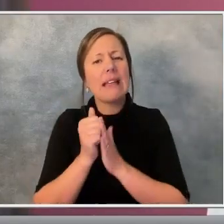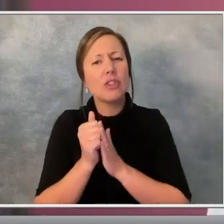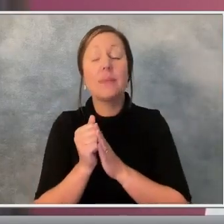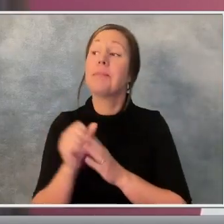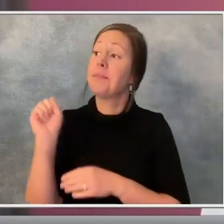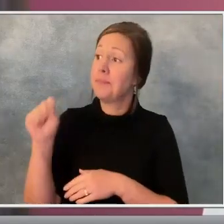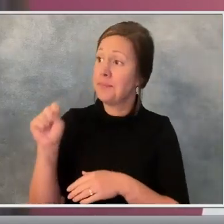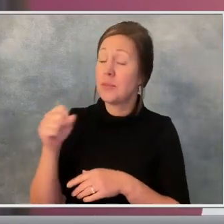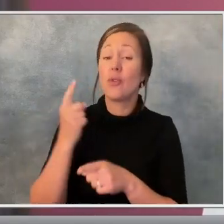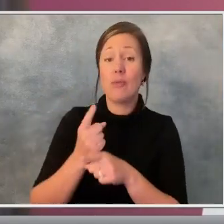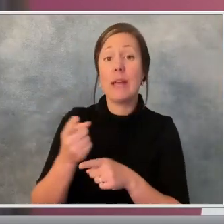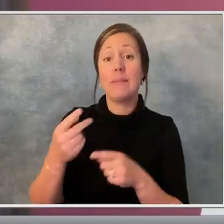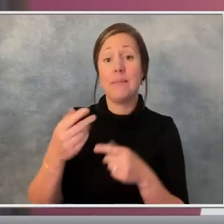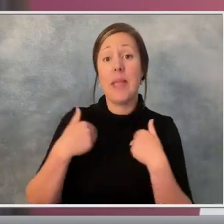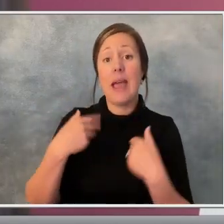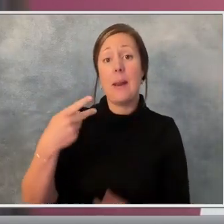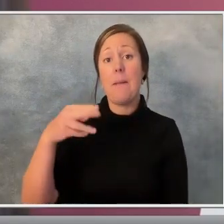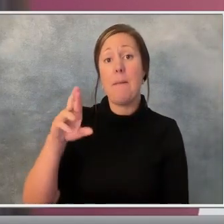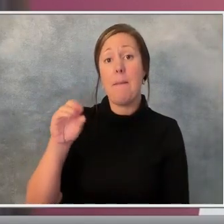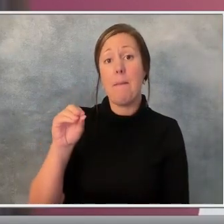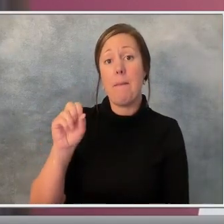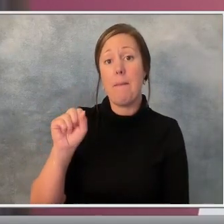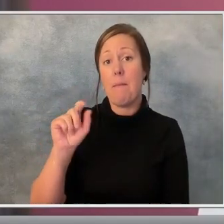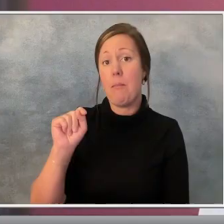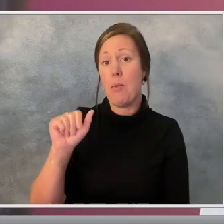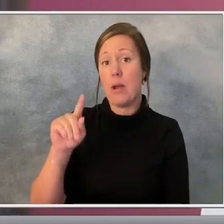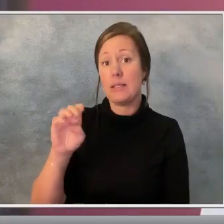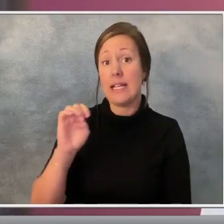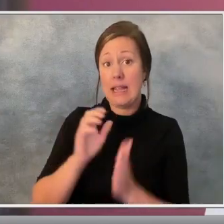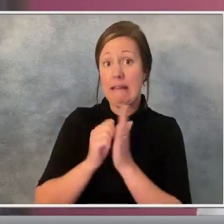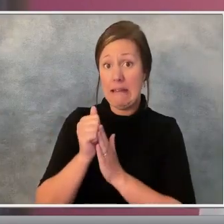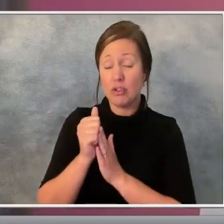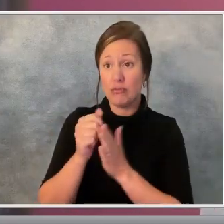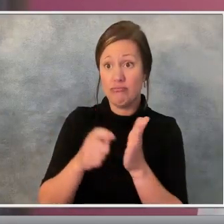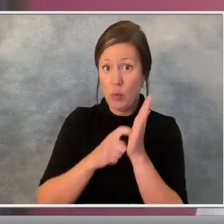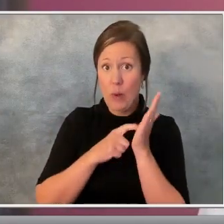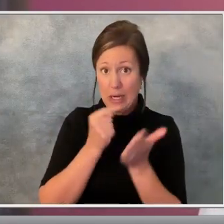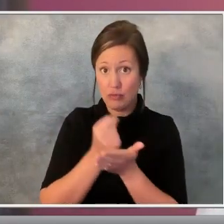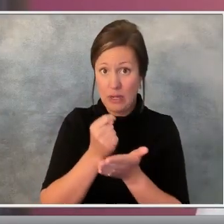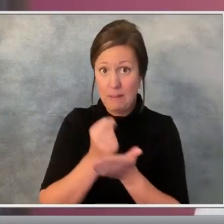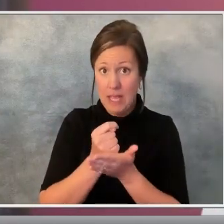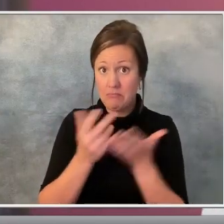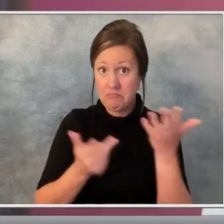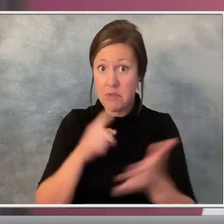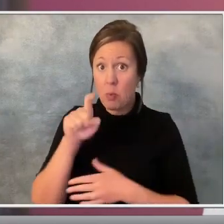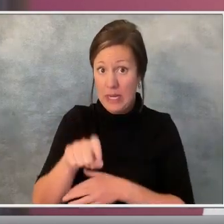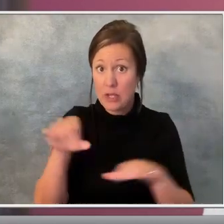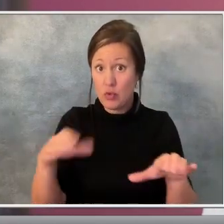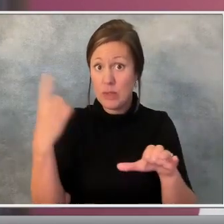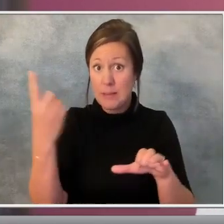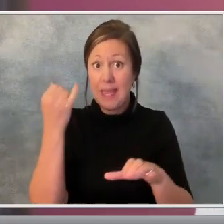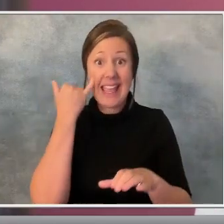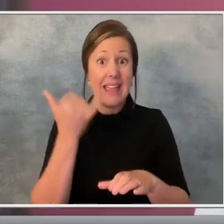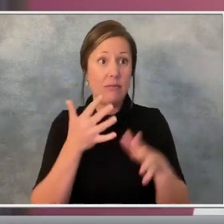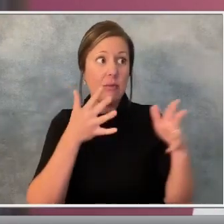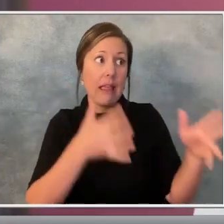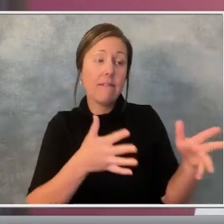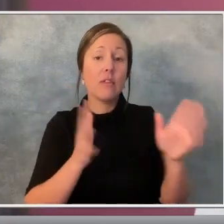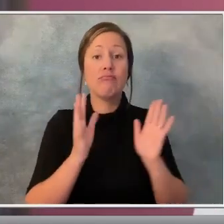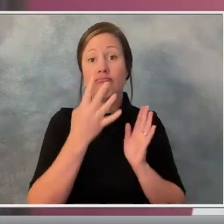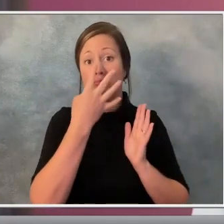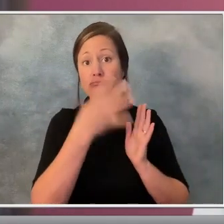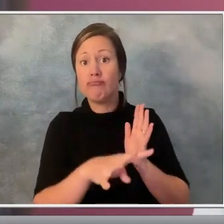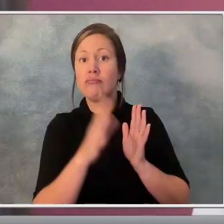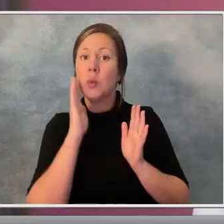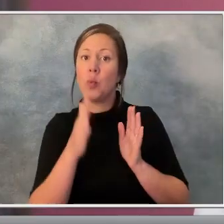cancer that required treatment. It was aggressive enough that we needed to do something, and if left untreated, it would have hurt him in the long run. And